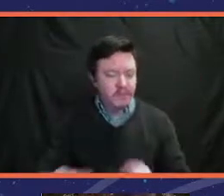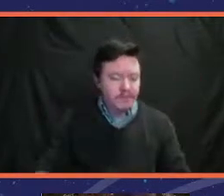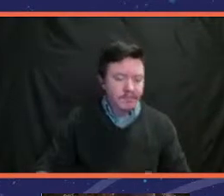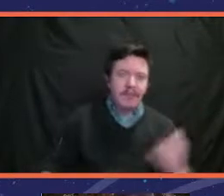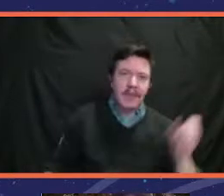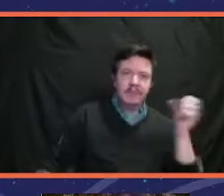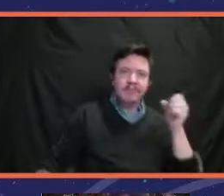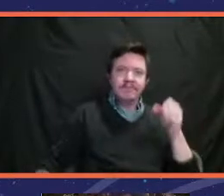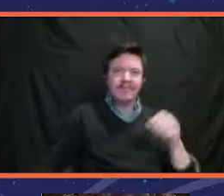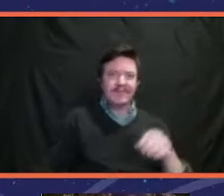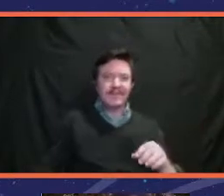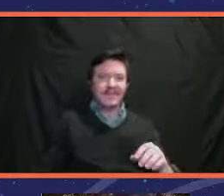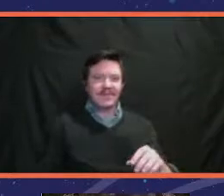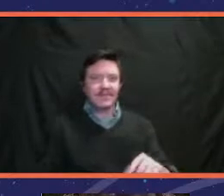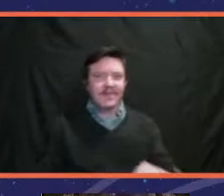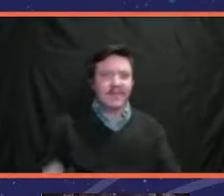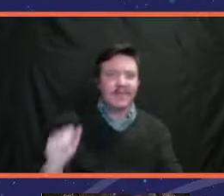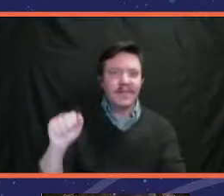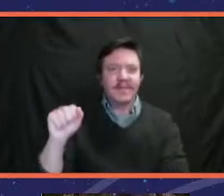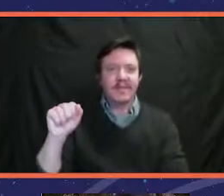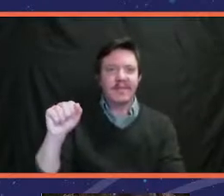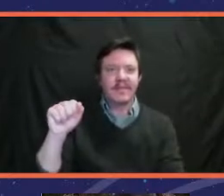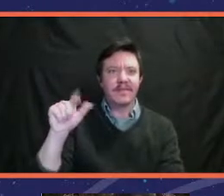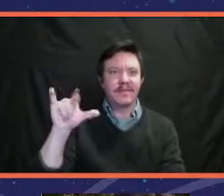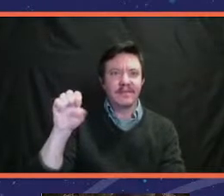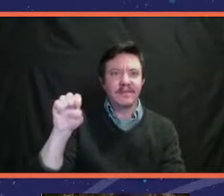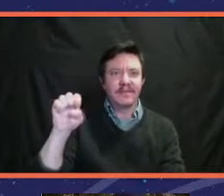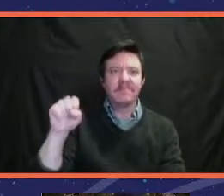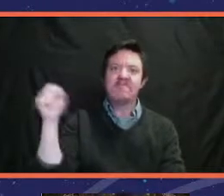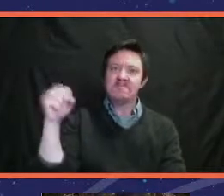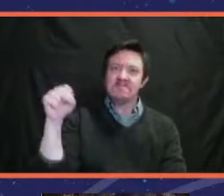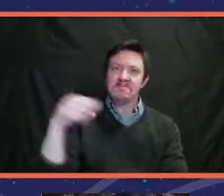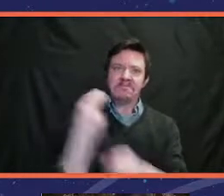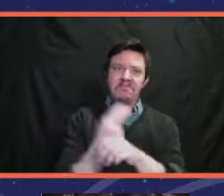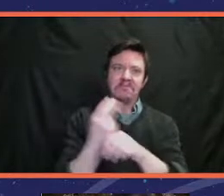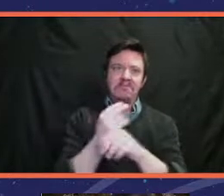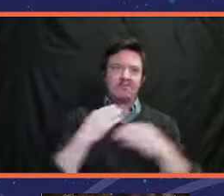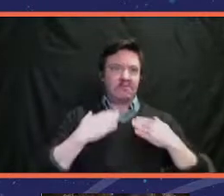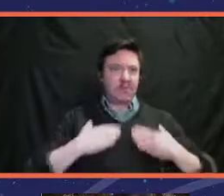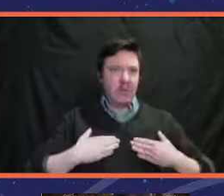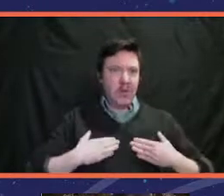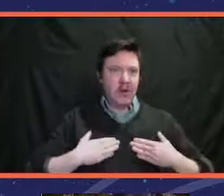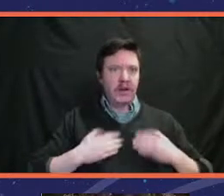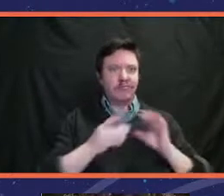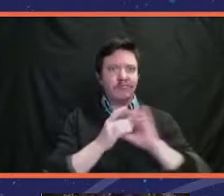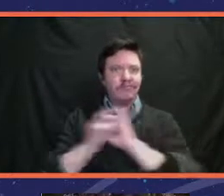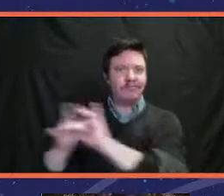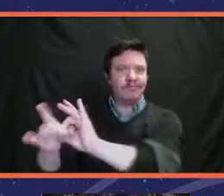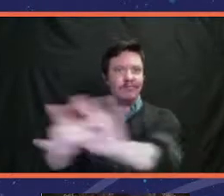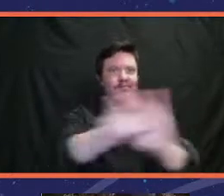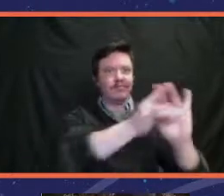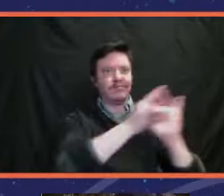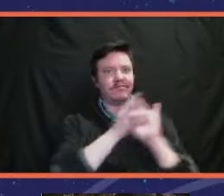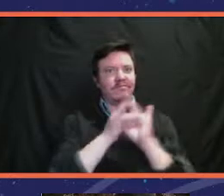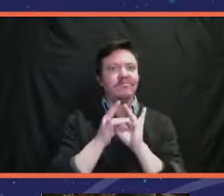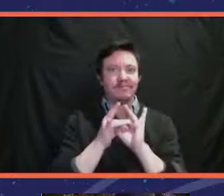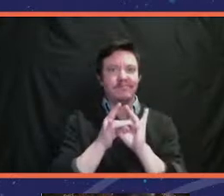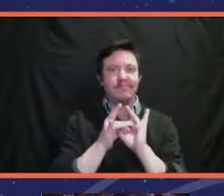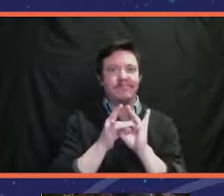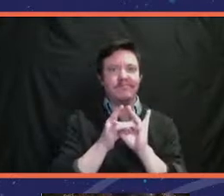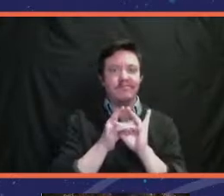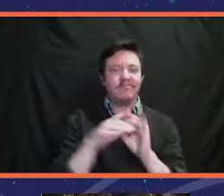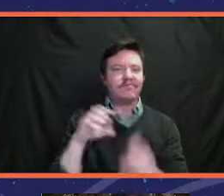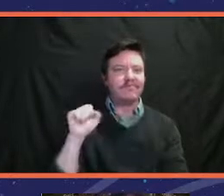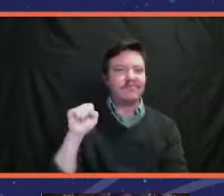yeah, and as our own bodies, and you know, it begins and comes back around to, you know, like the slime in us,